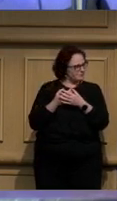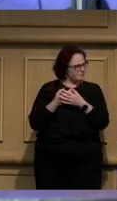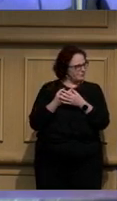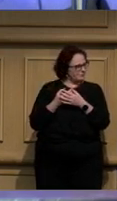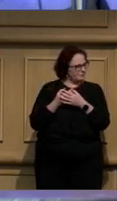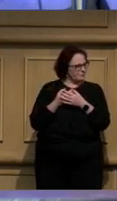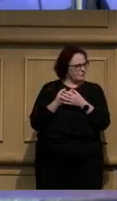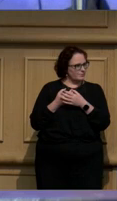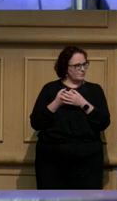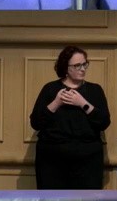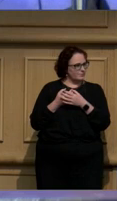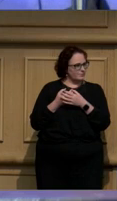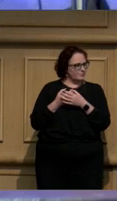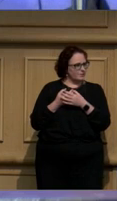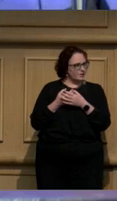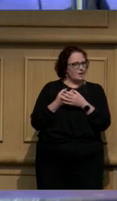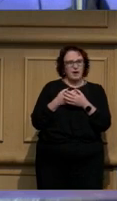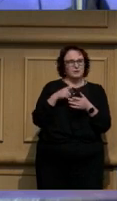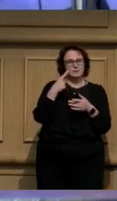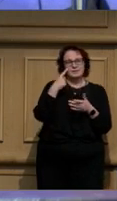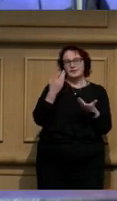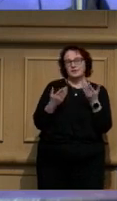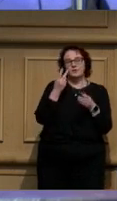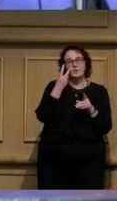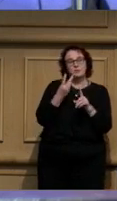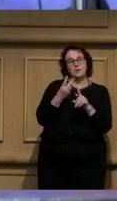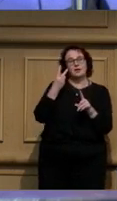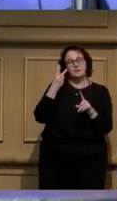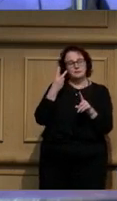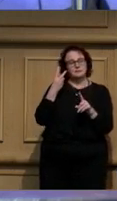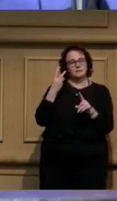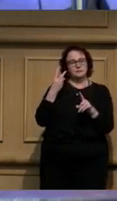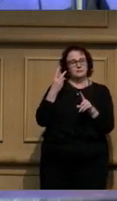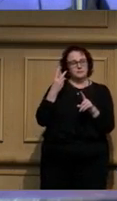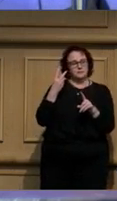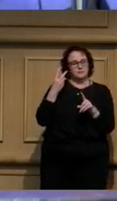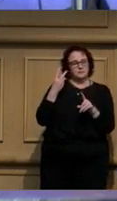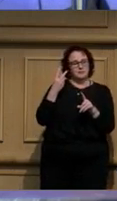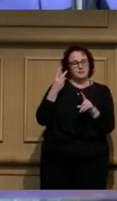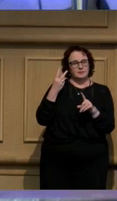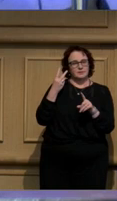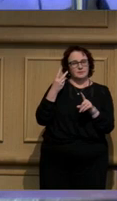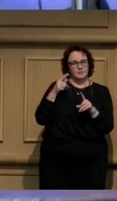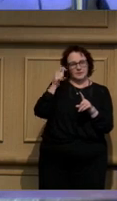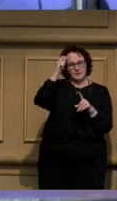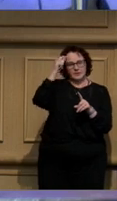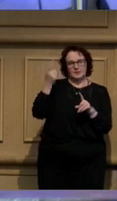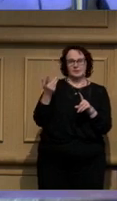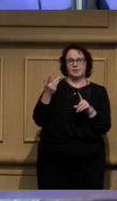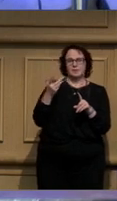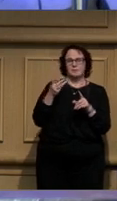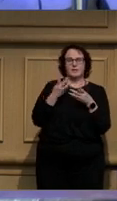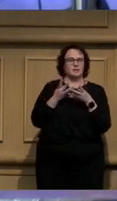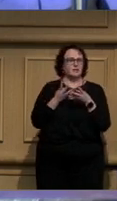I don't see how. I mean, you look back, I'm trying to think of the giants, okay, let's say like Shakespeare